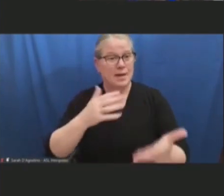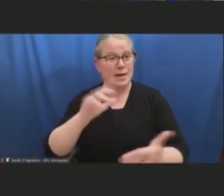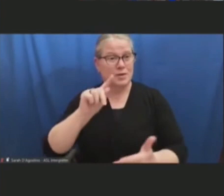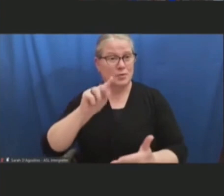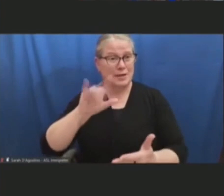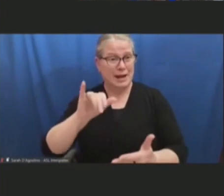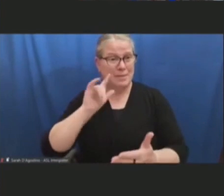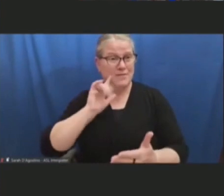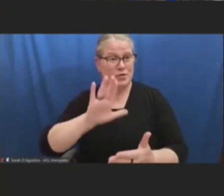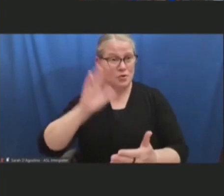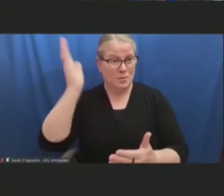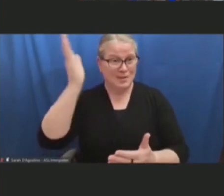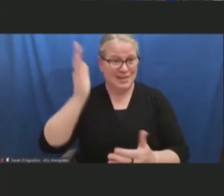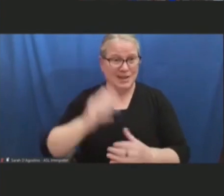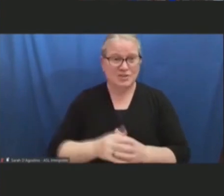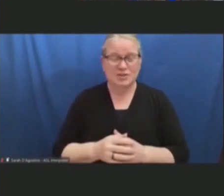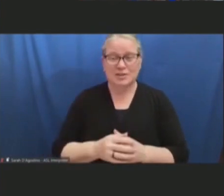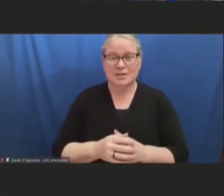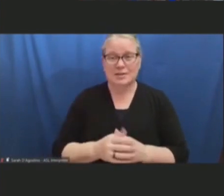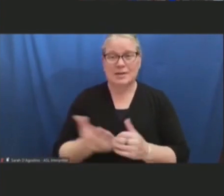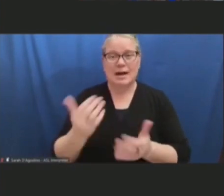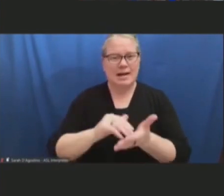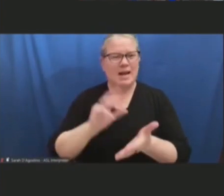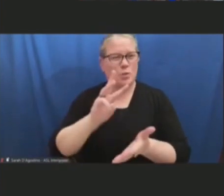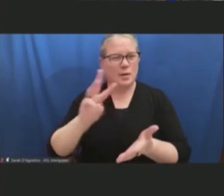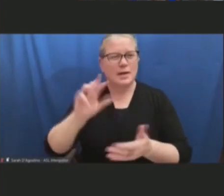then again, the website is